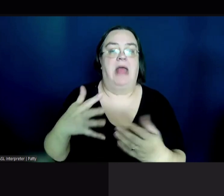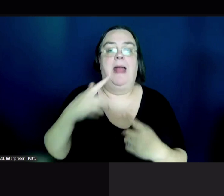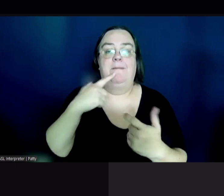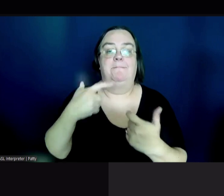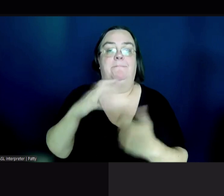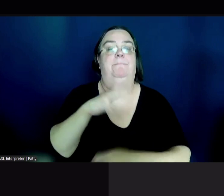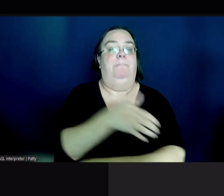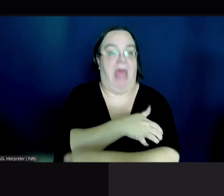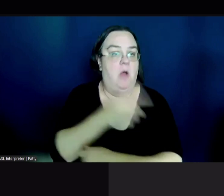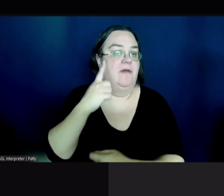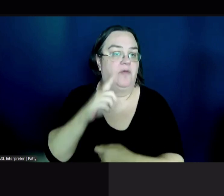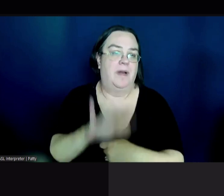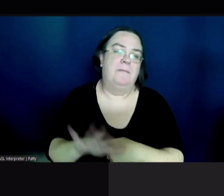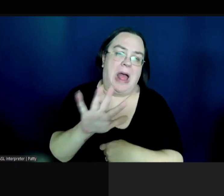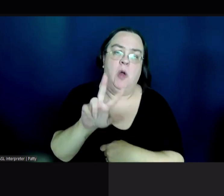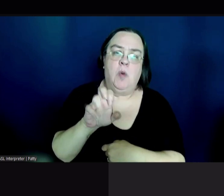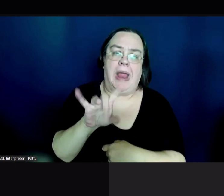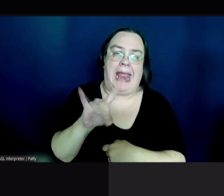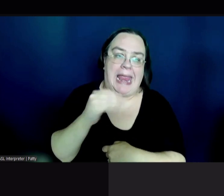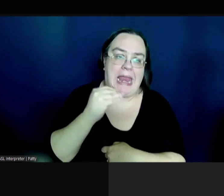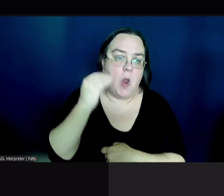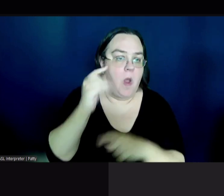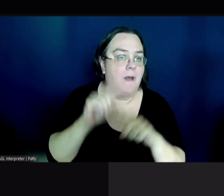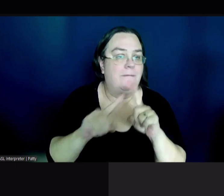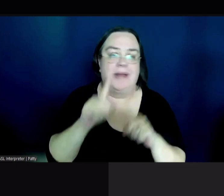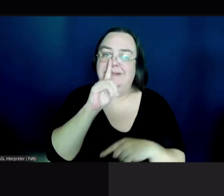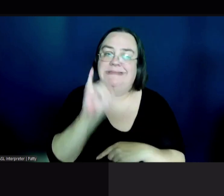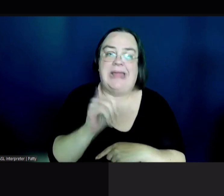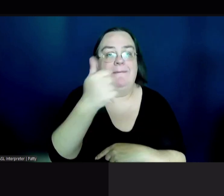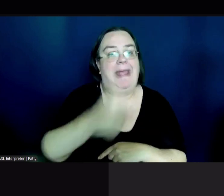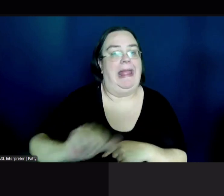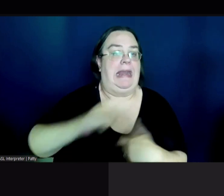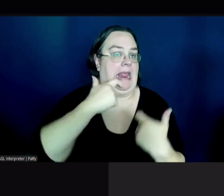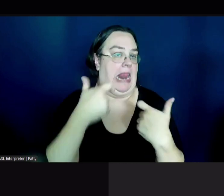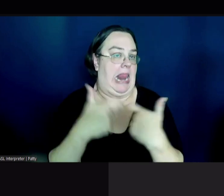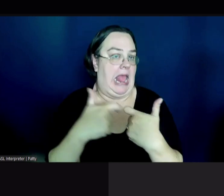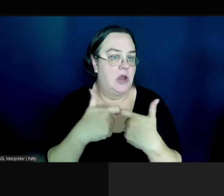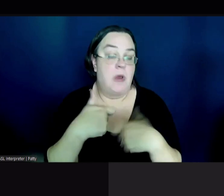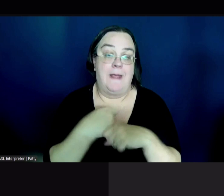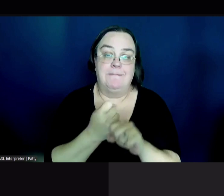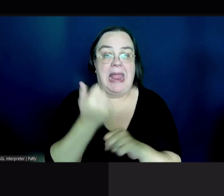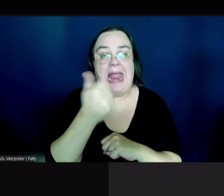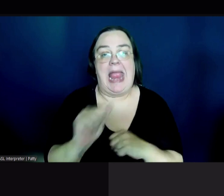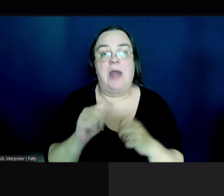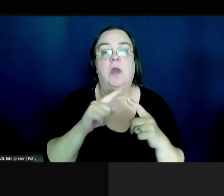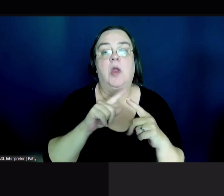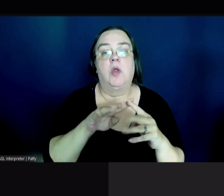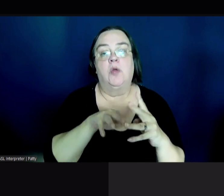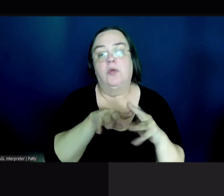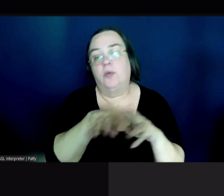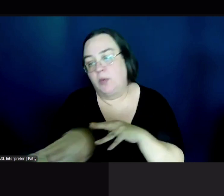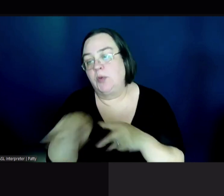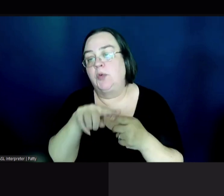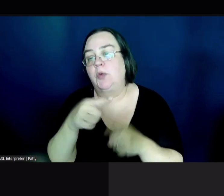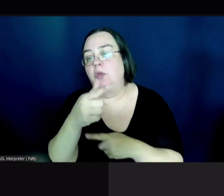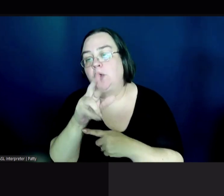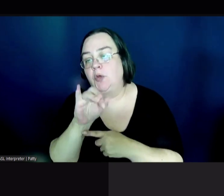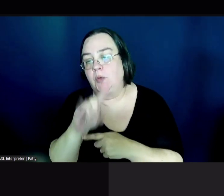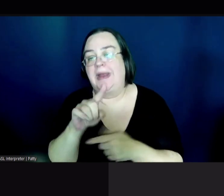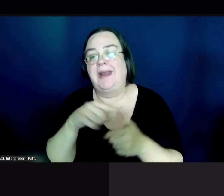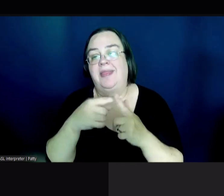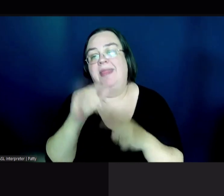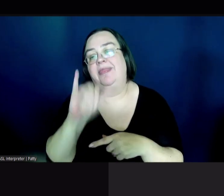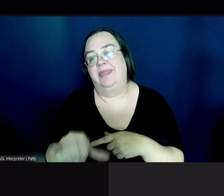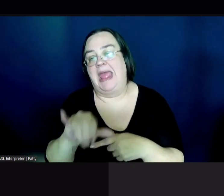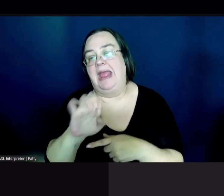is, just like any electricity that is generated anywhere goes into the grid, and those electrons, you can't tell if that